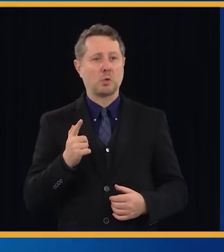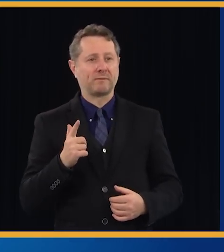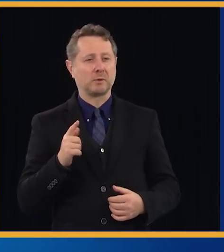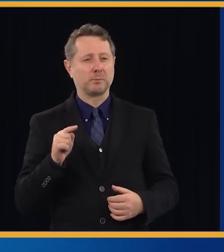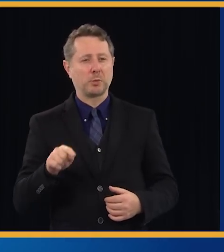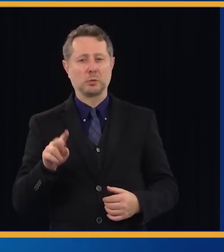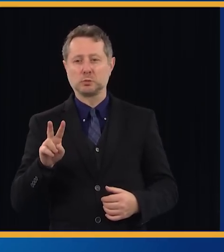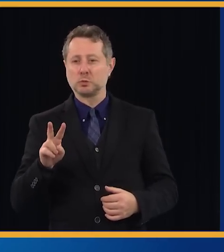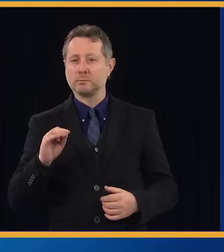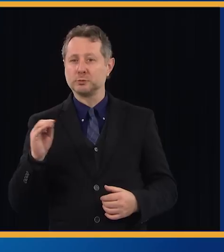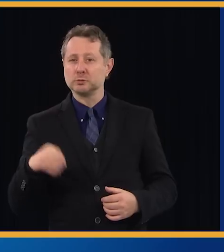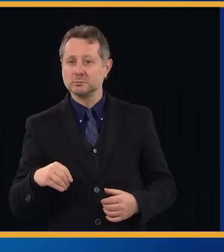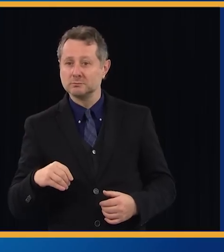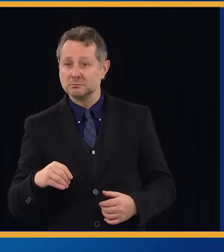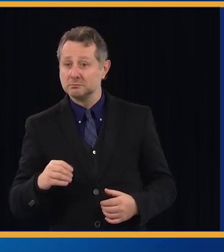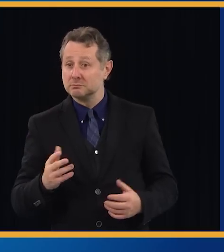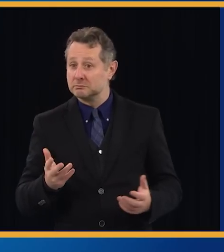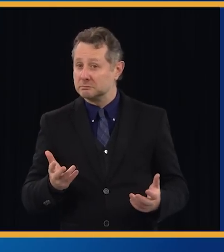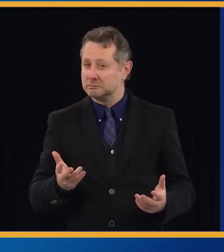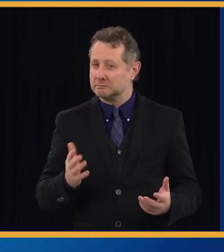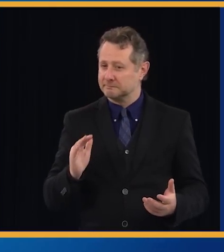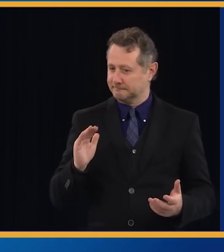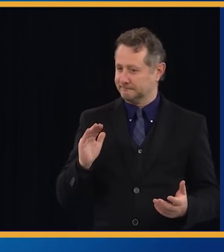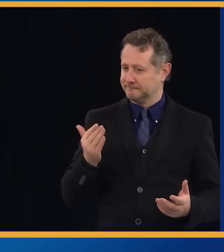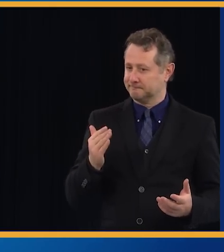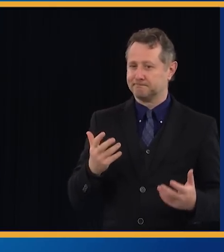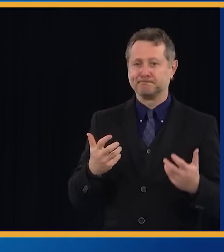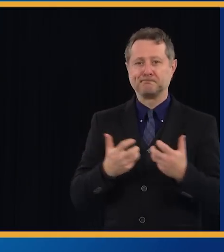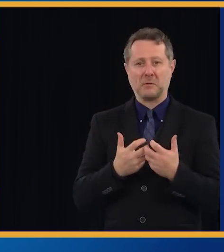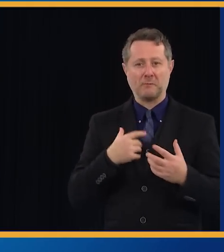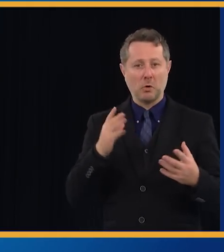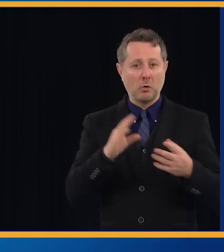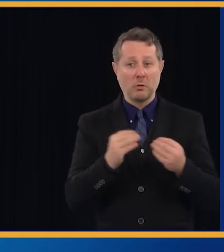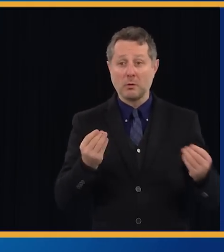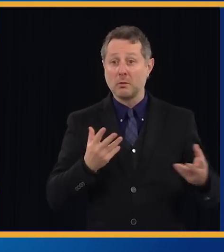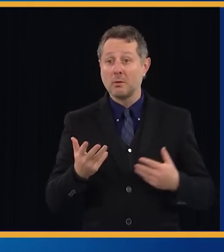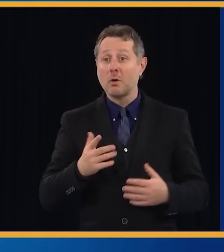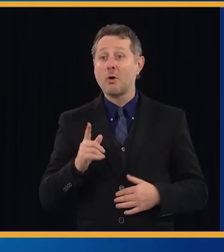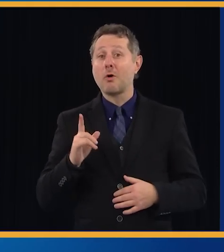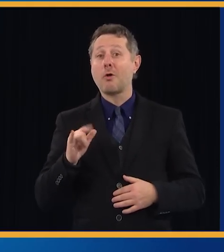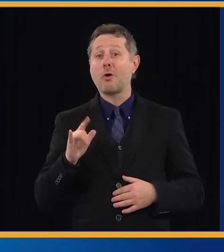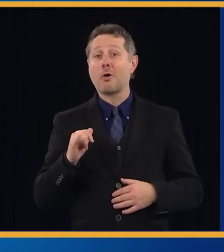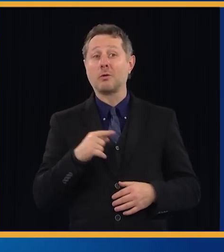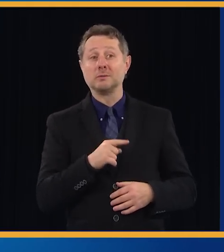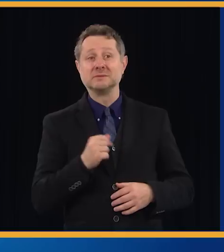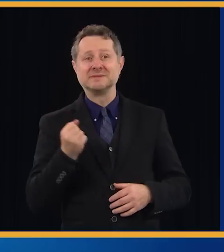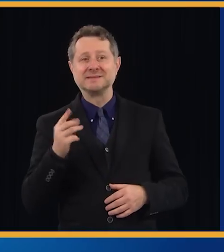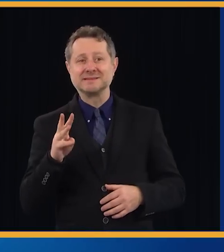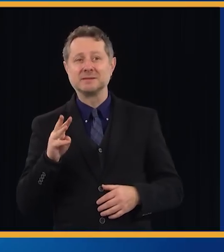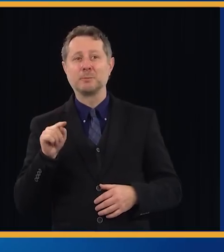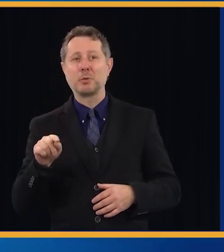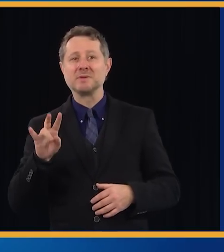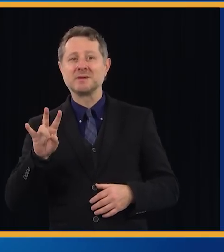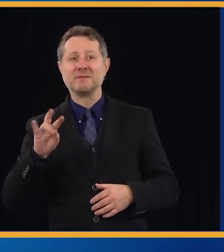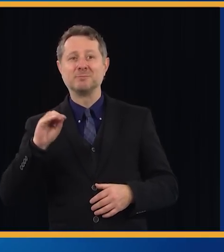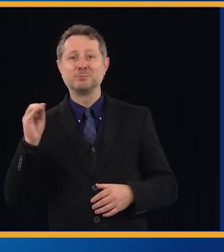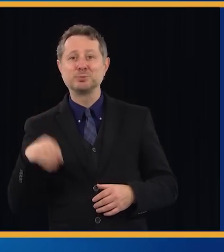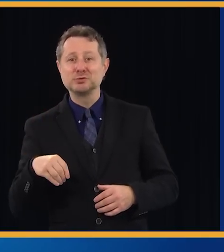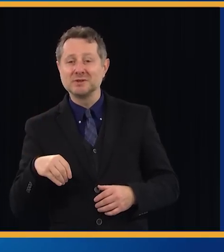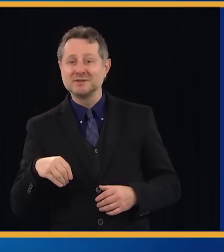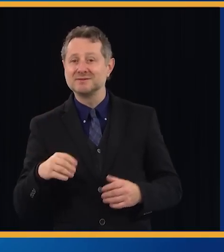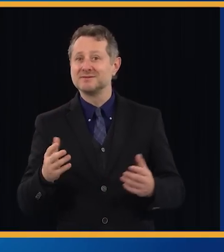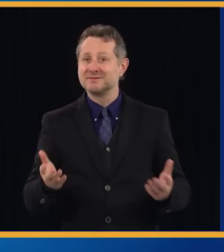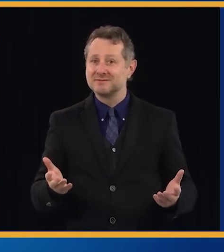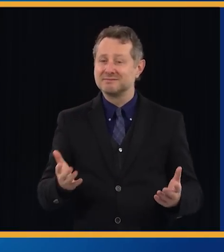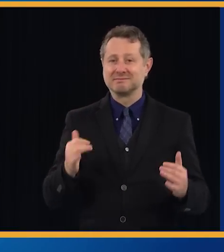again supports what we knew anecdotally. Long Island, 16.7, so it's not that far behind New